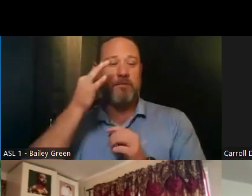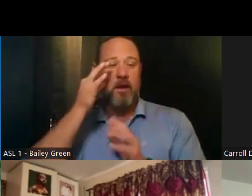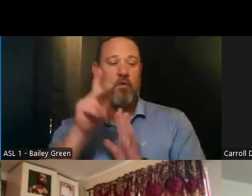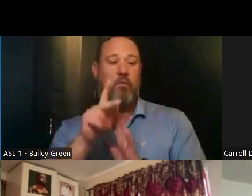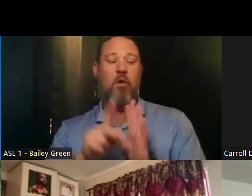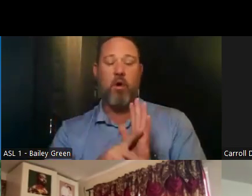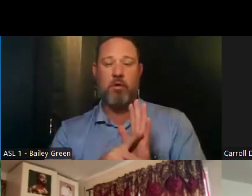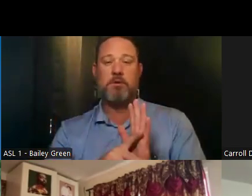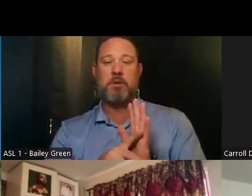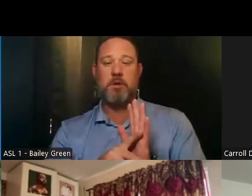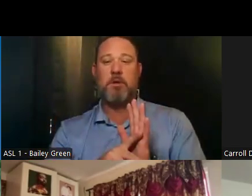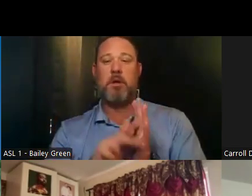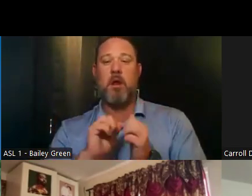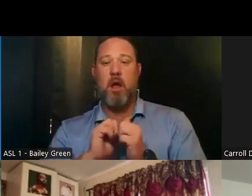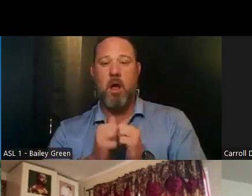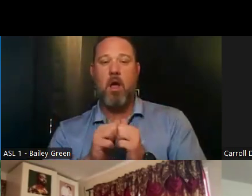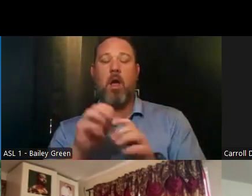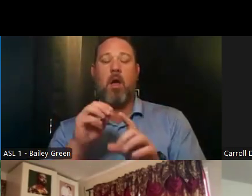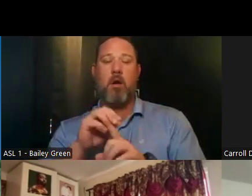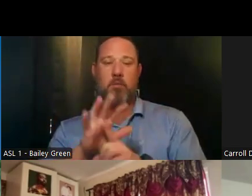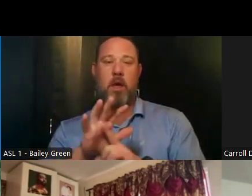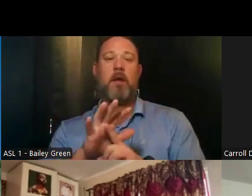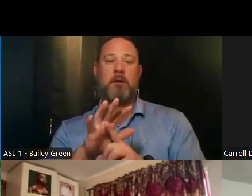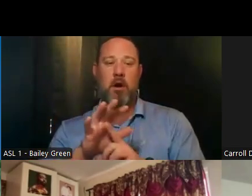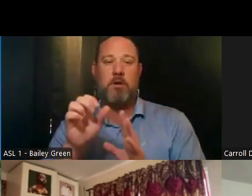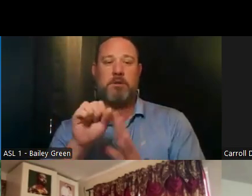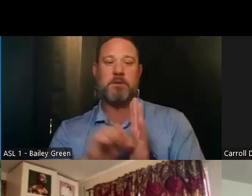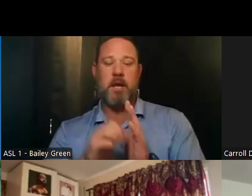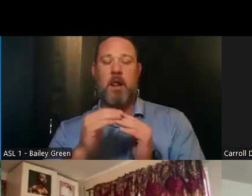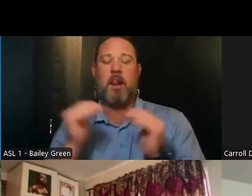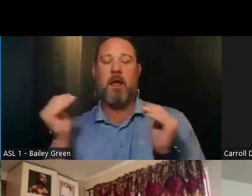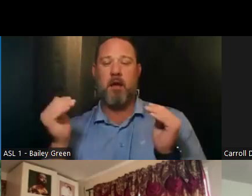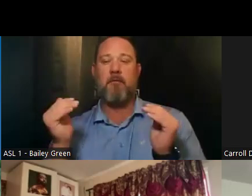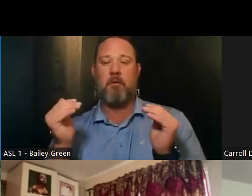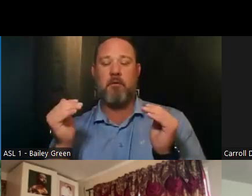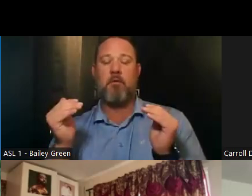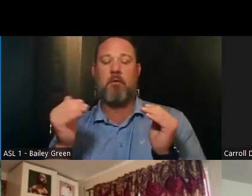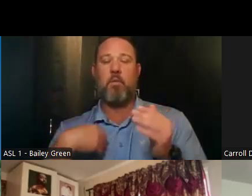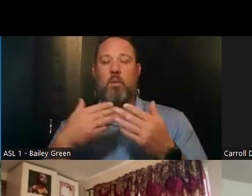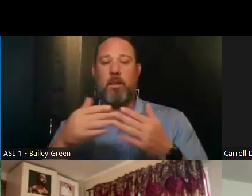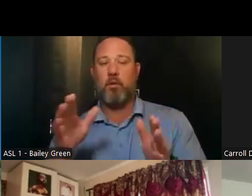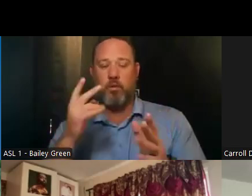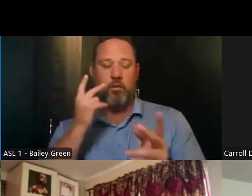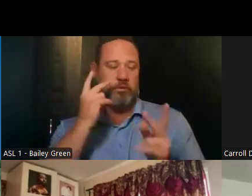policy and how that gets impacted on a state level, we lose sight of